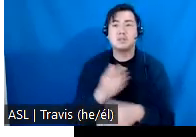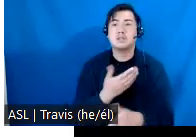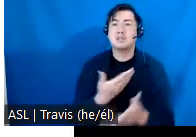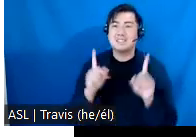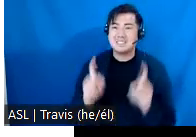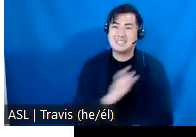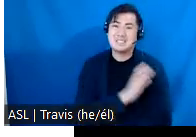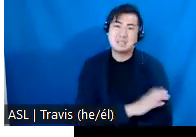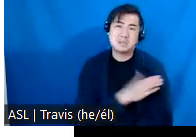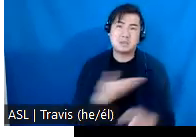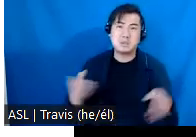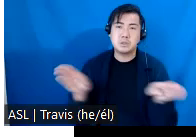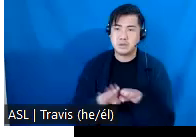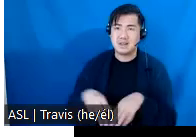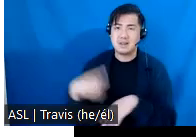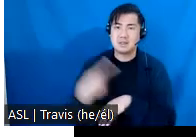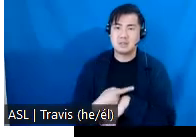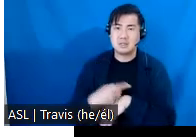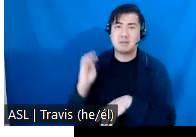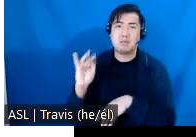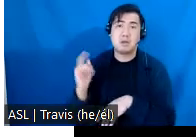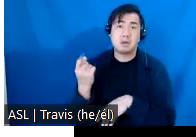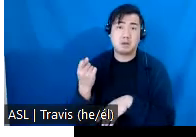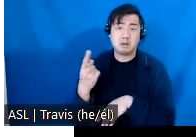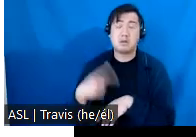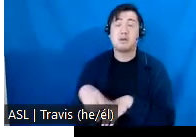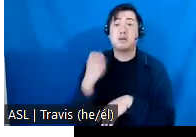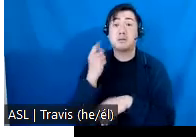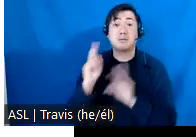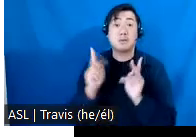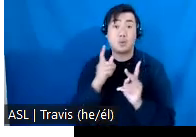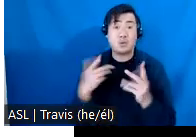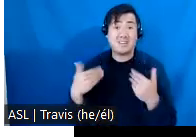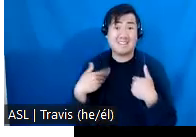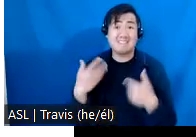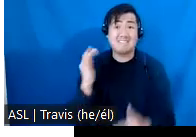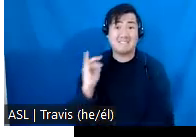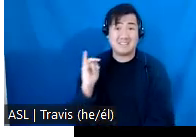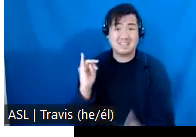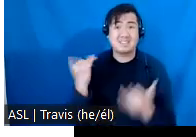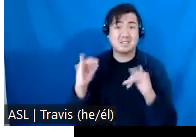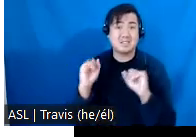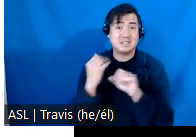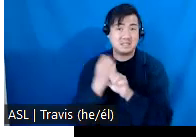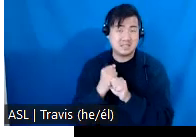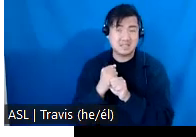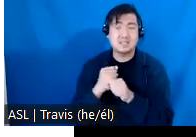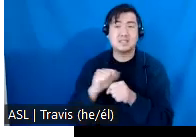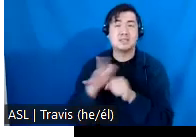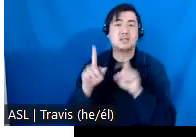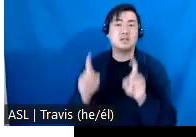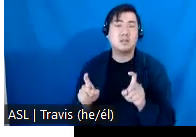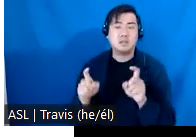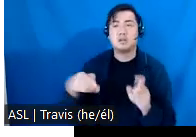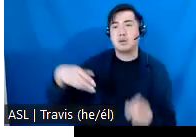11th. Folks who have insurance will still be able to receive COVID test kits, potentially at a copay